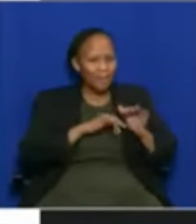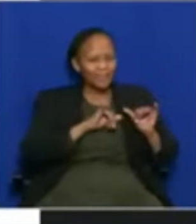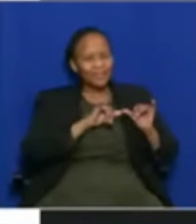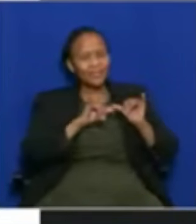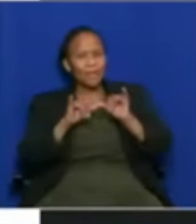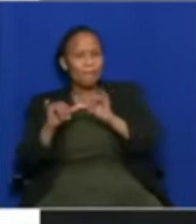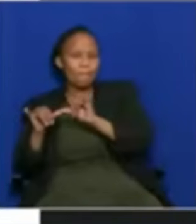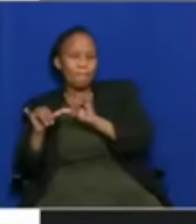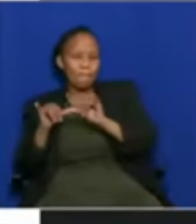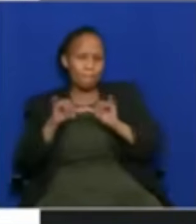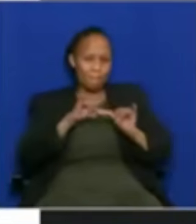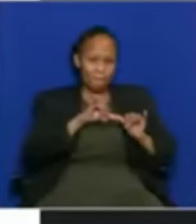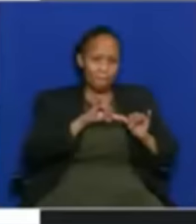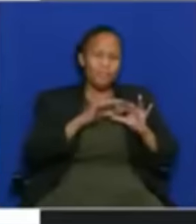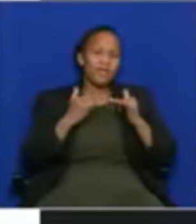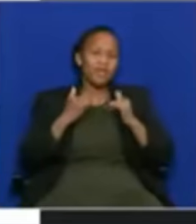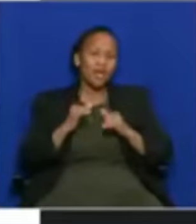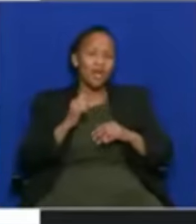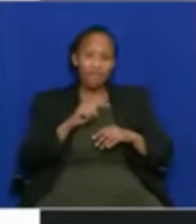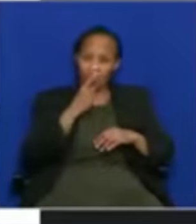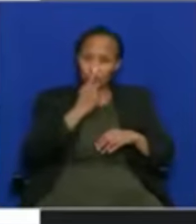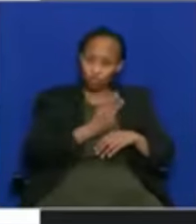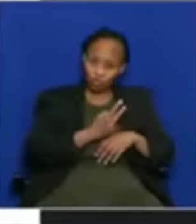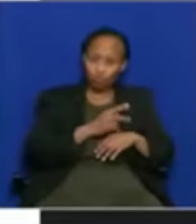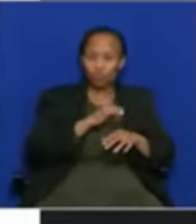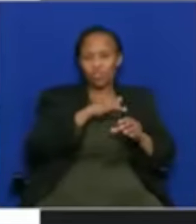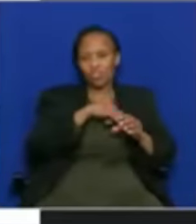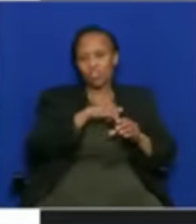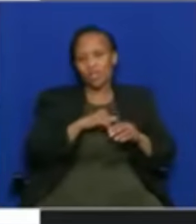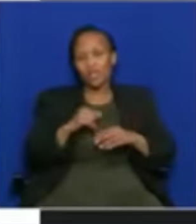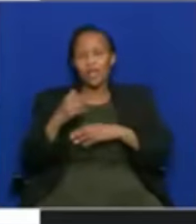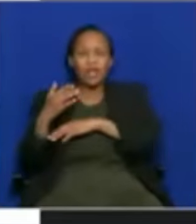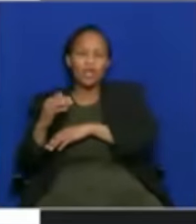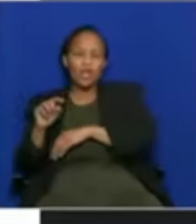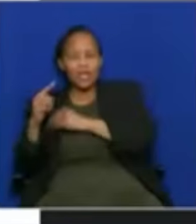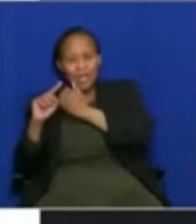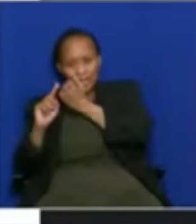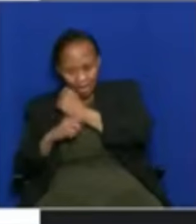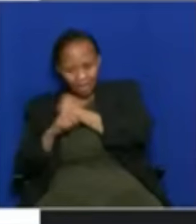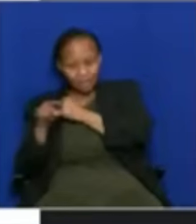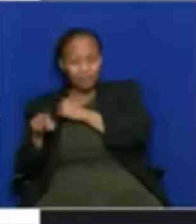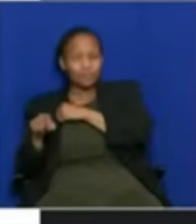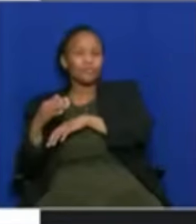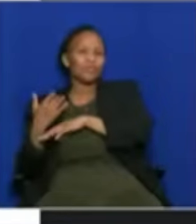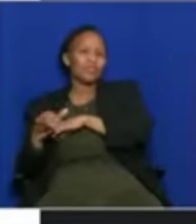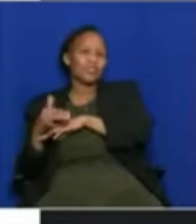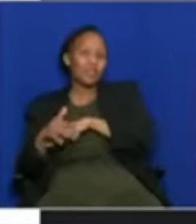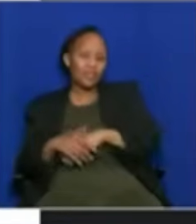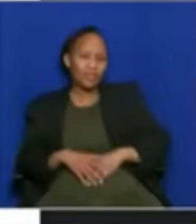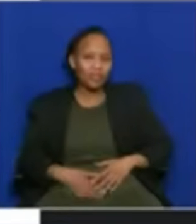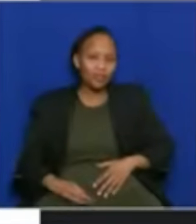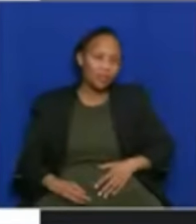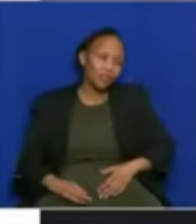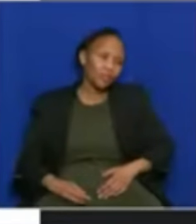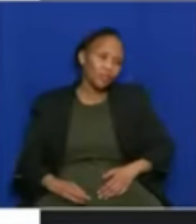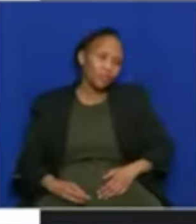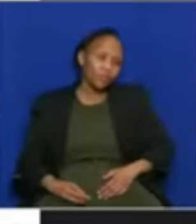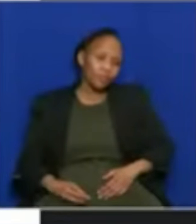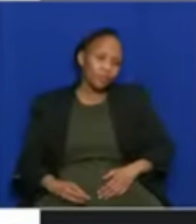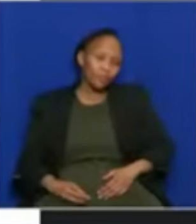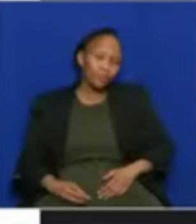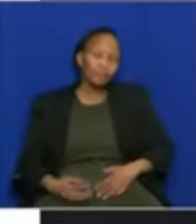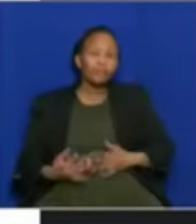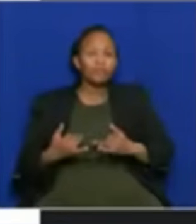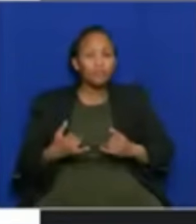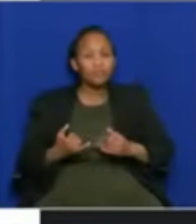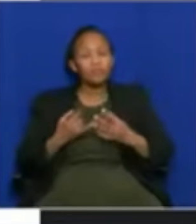were internal and the last one was external. And maybe something else to put to bed arising from this discussion